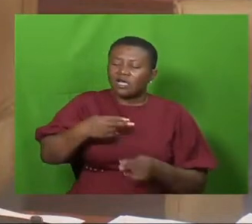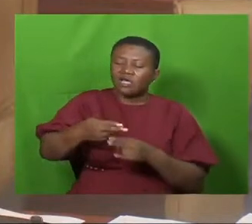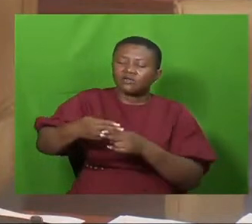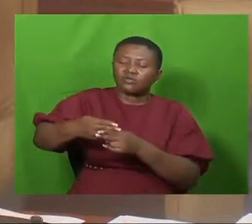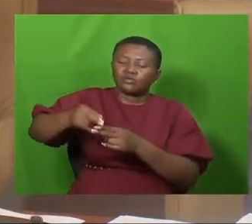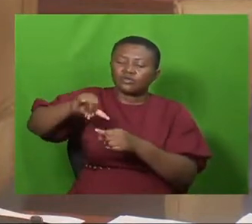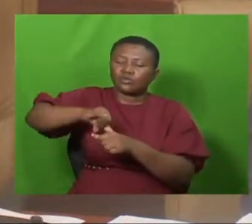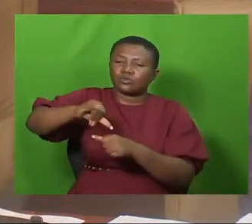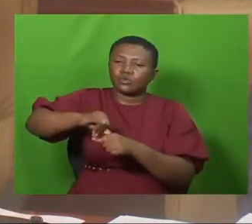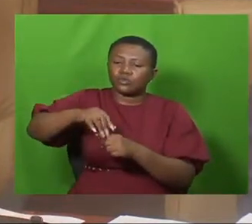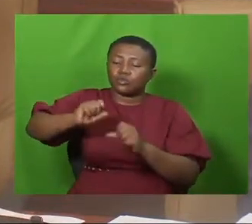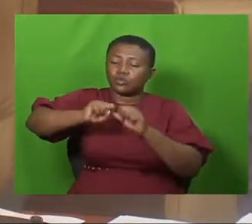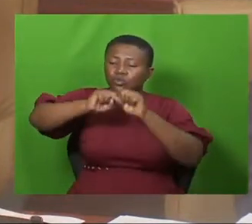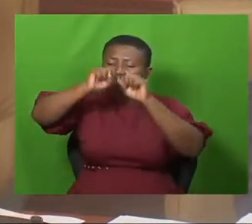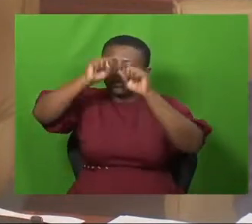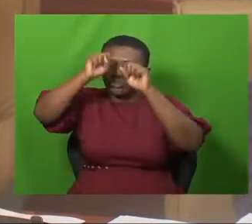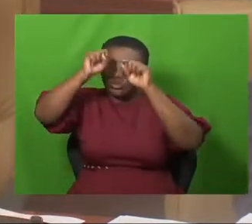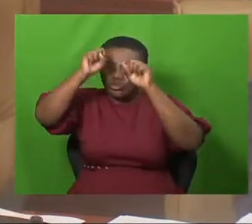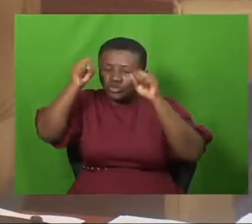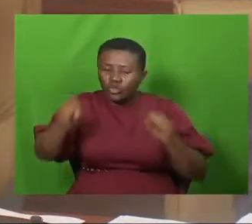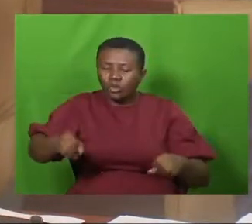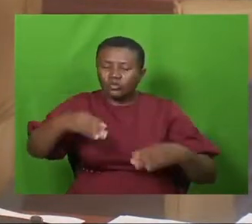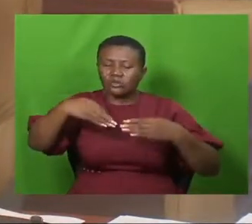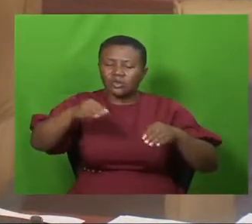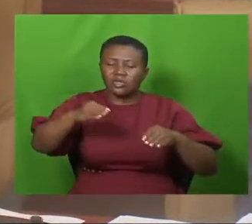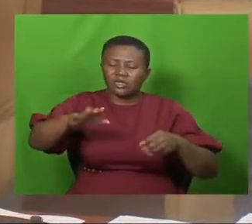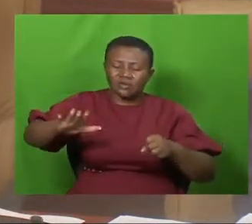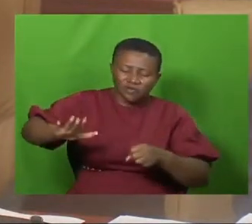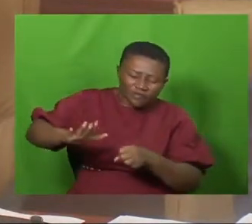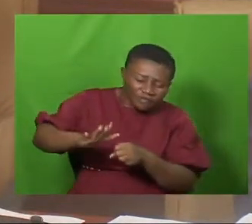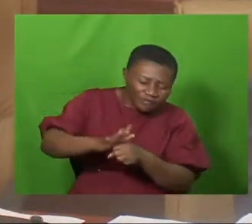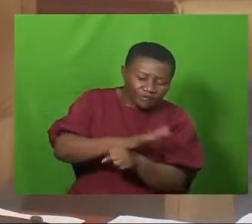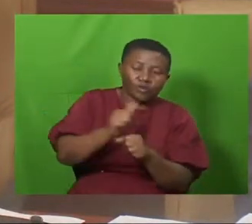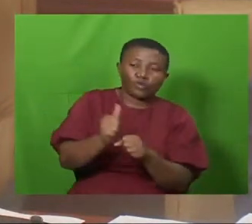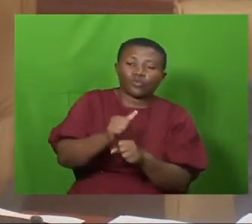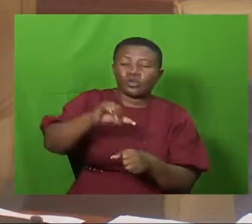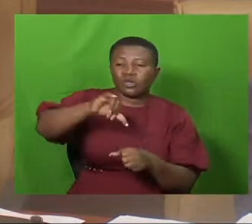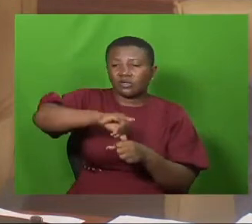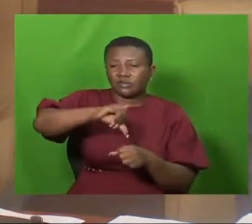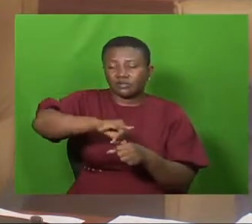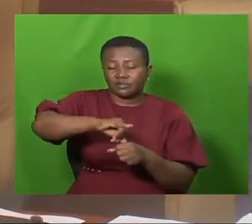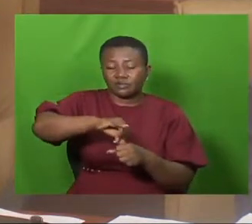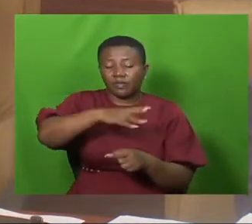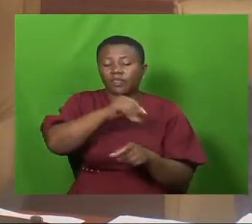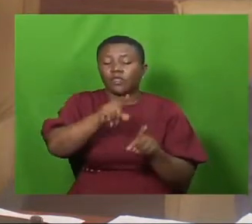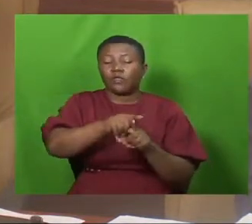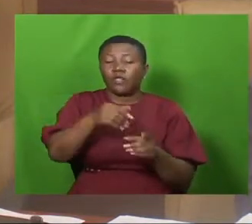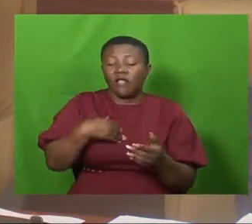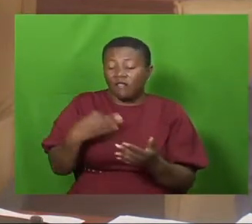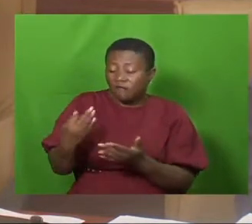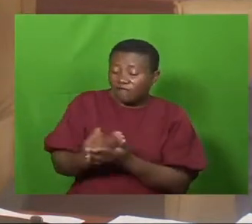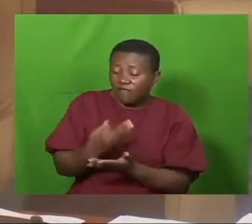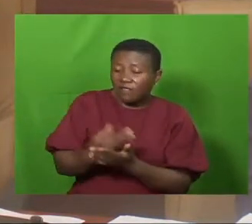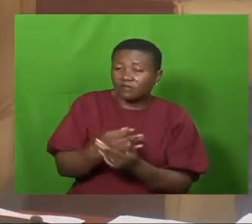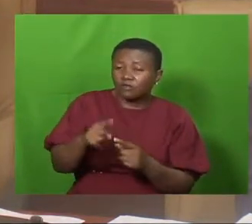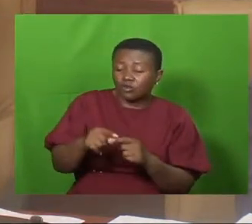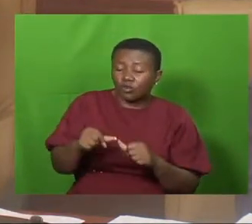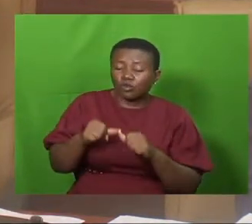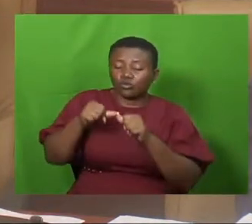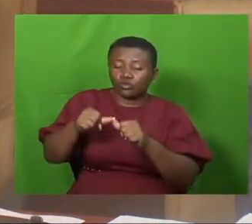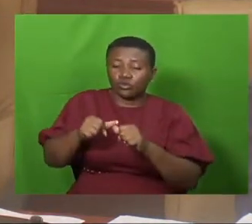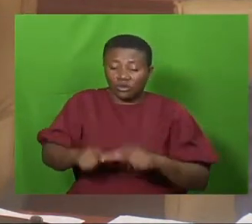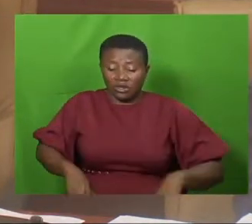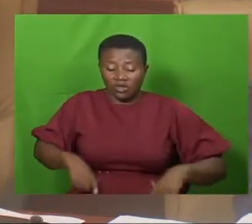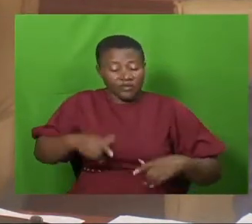shops and our markets are full. And by God's grace, we have the funds to be able to continue living a decent